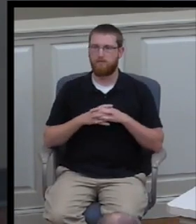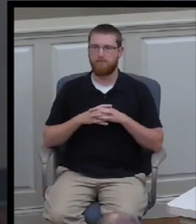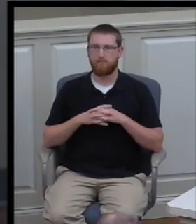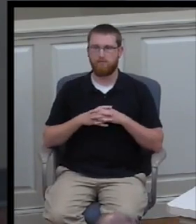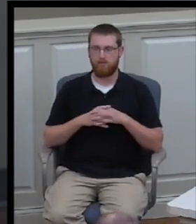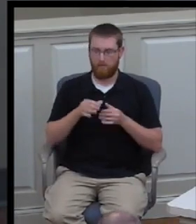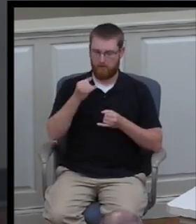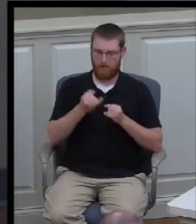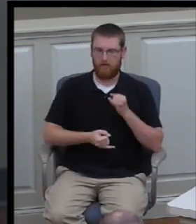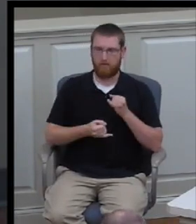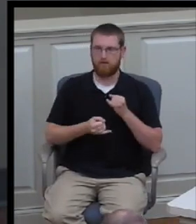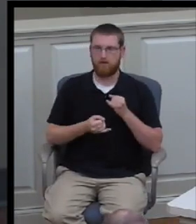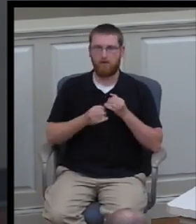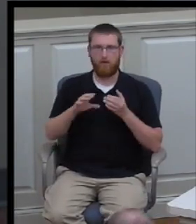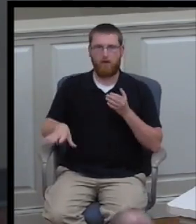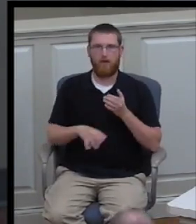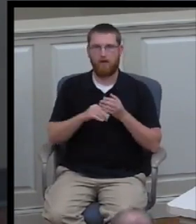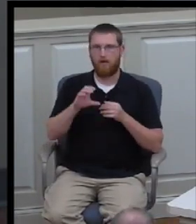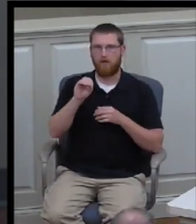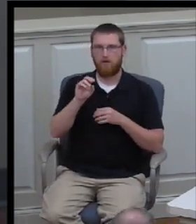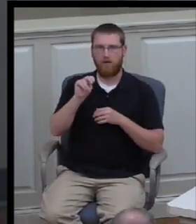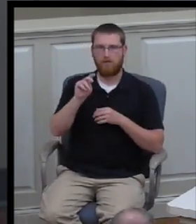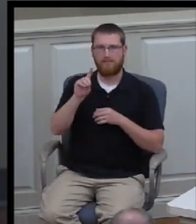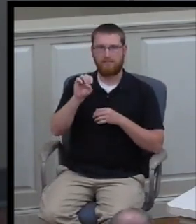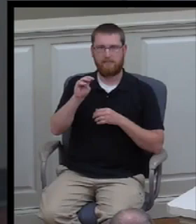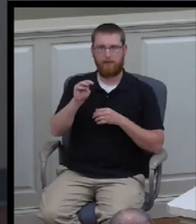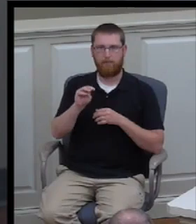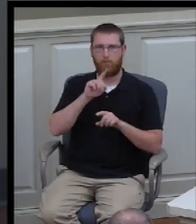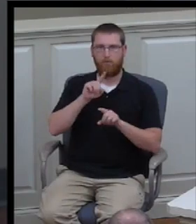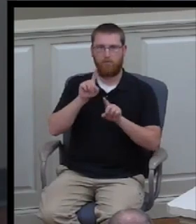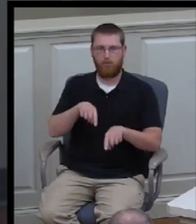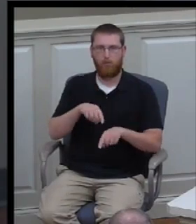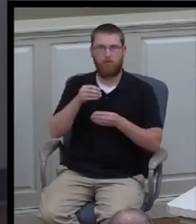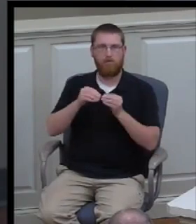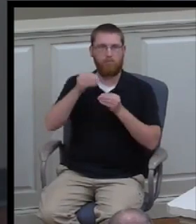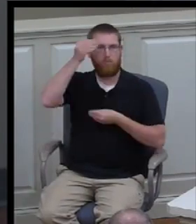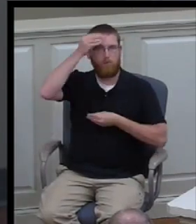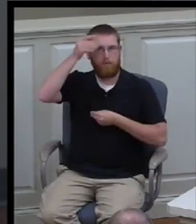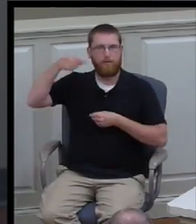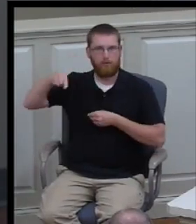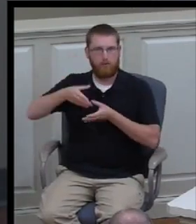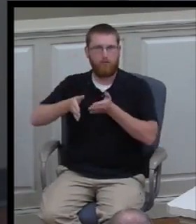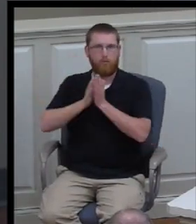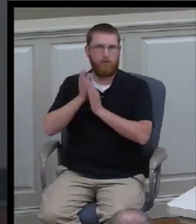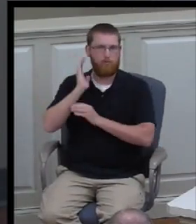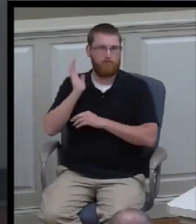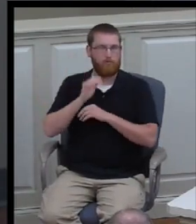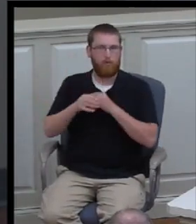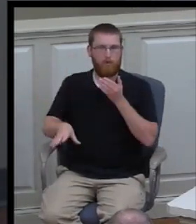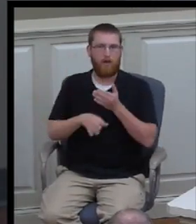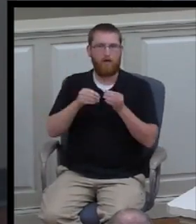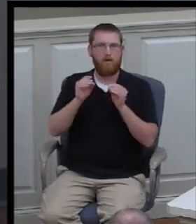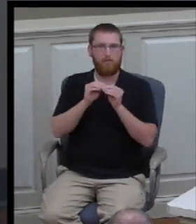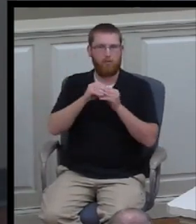And we added to the condemnation report to give you a little bit more information that you had requested in the past. So hopefully